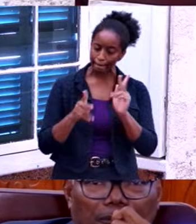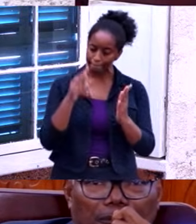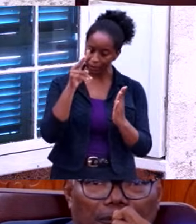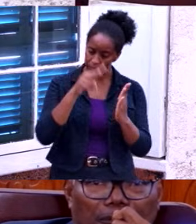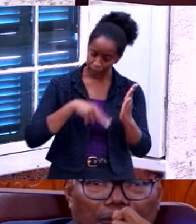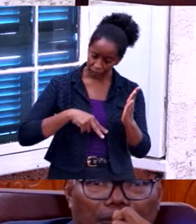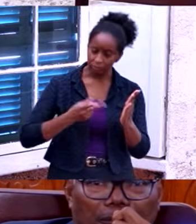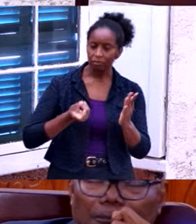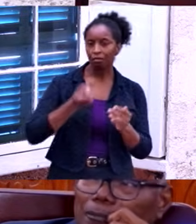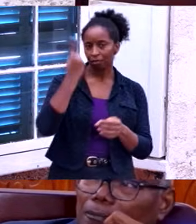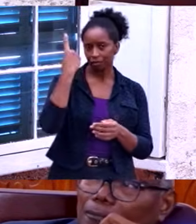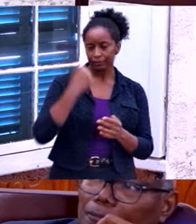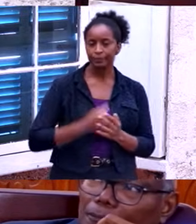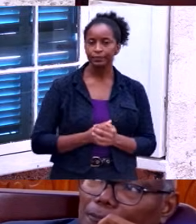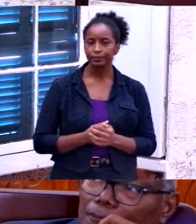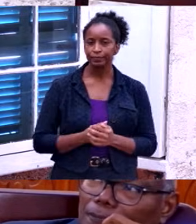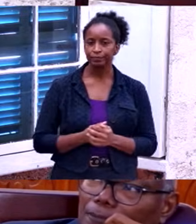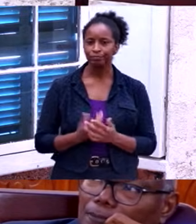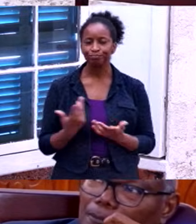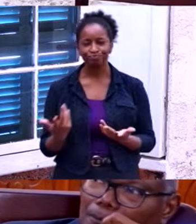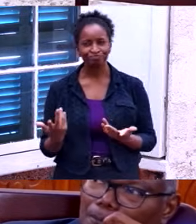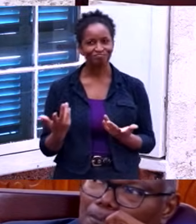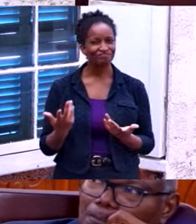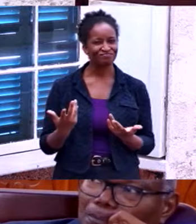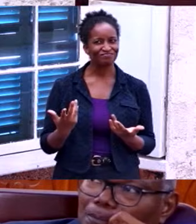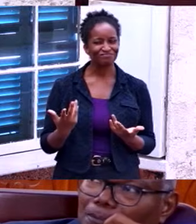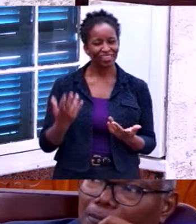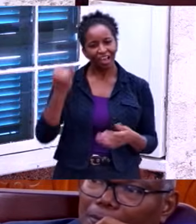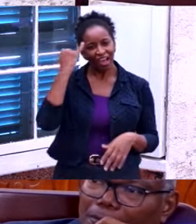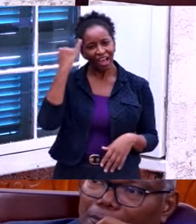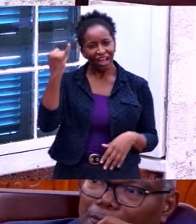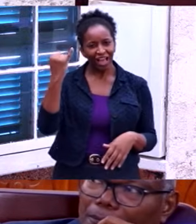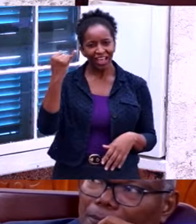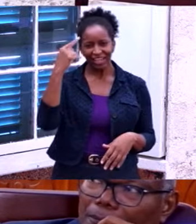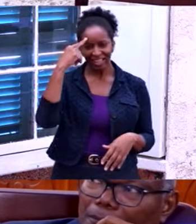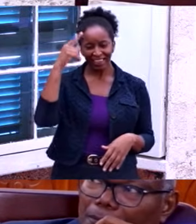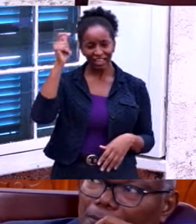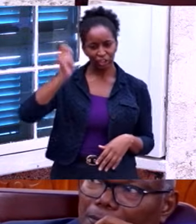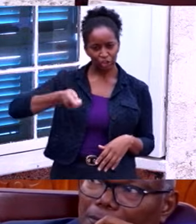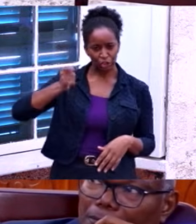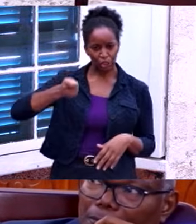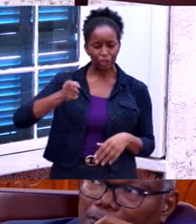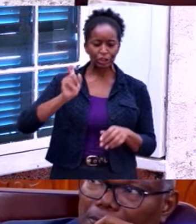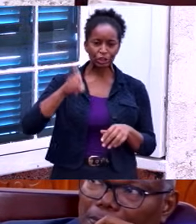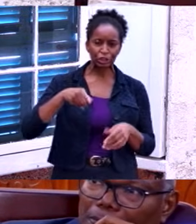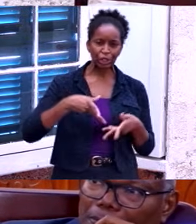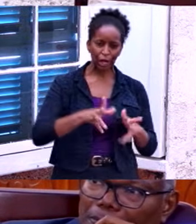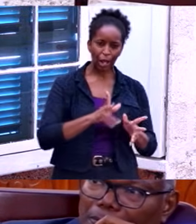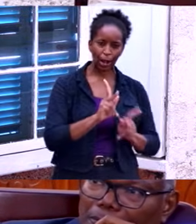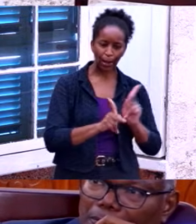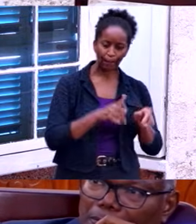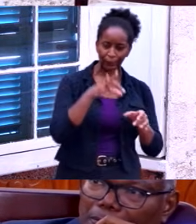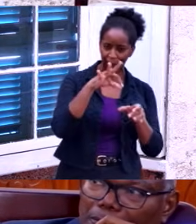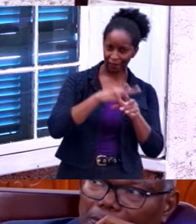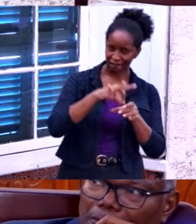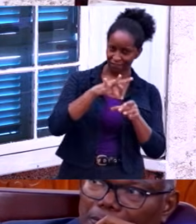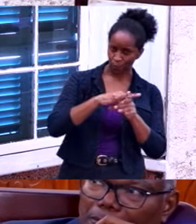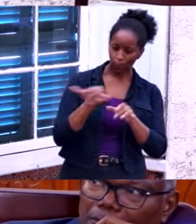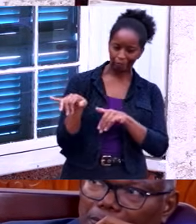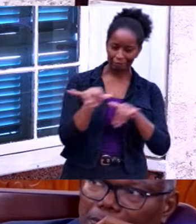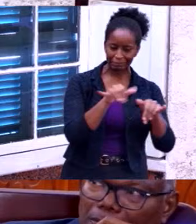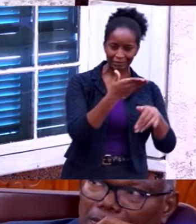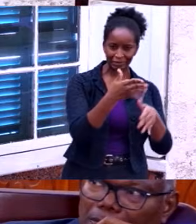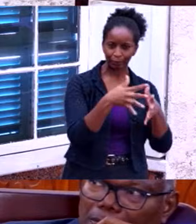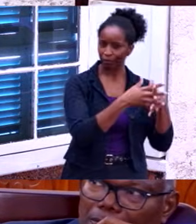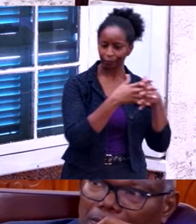elected as in the United States, I do not at all agree with. You can see how partisan